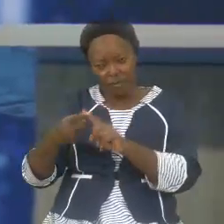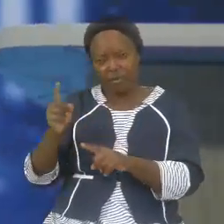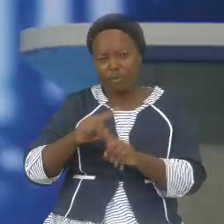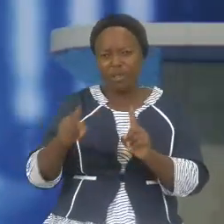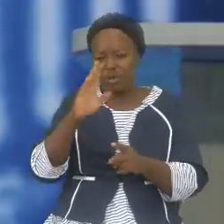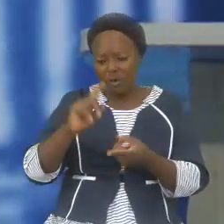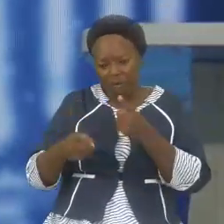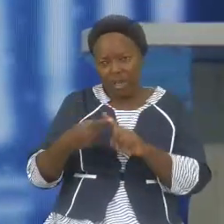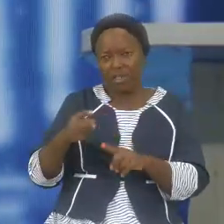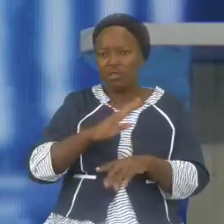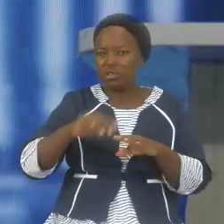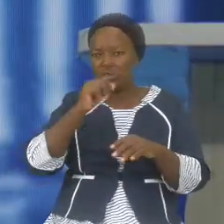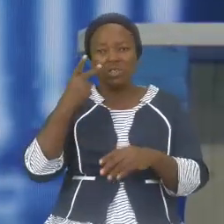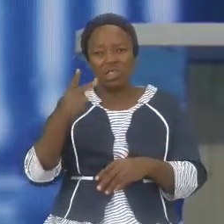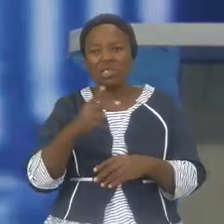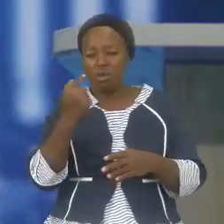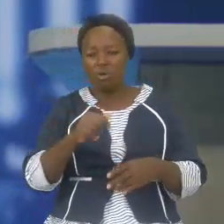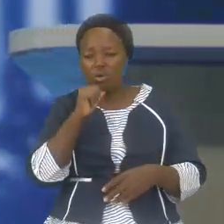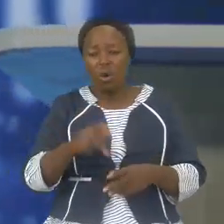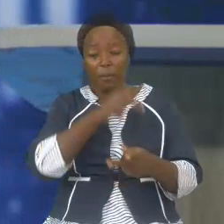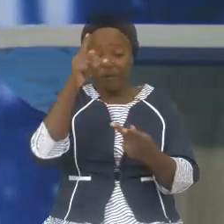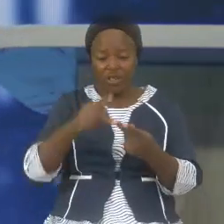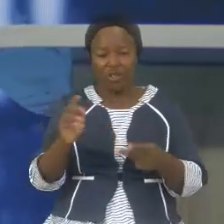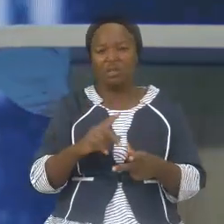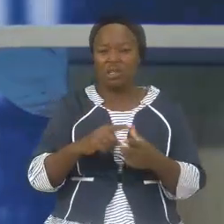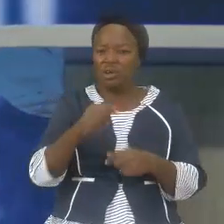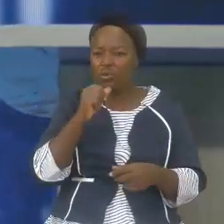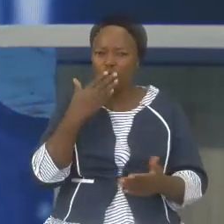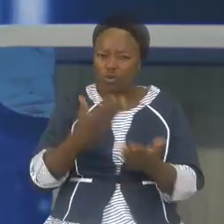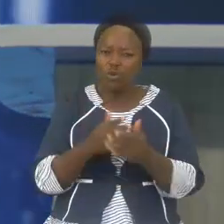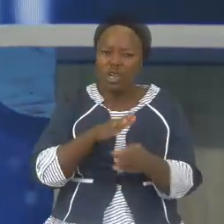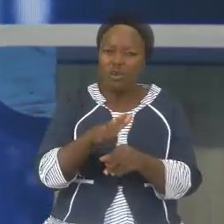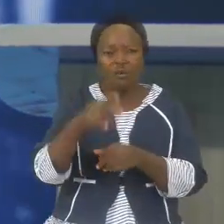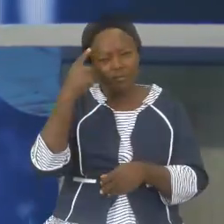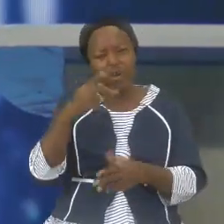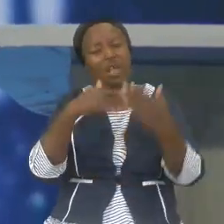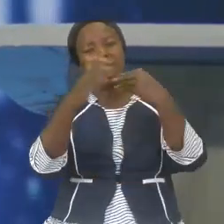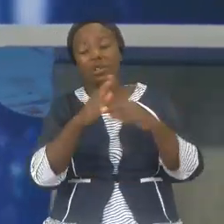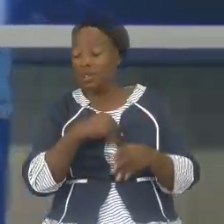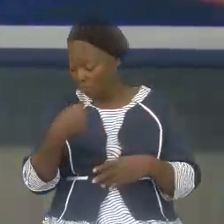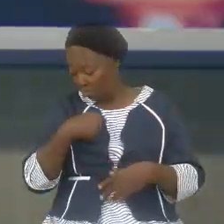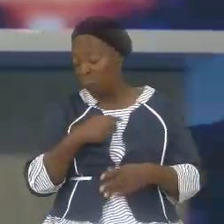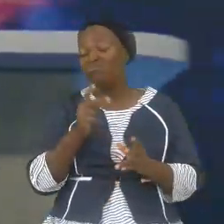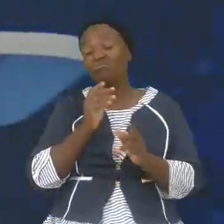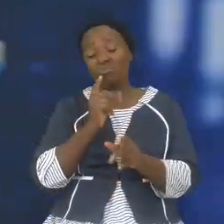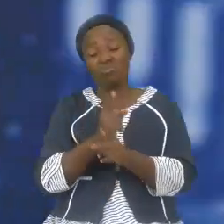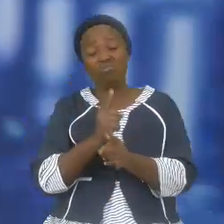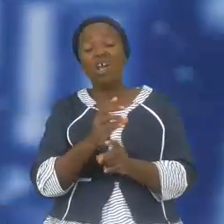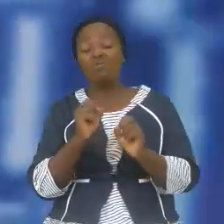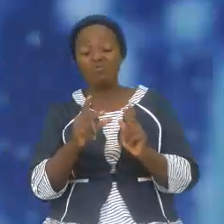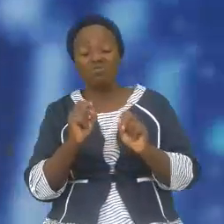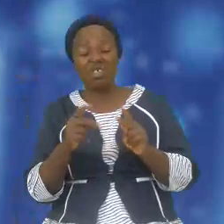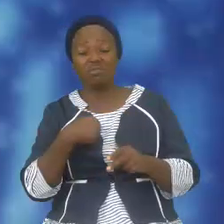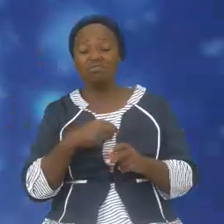neighbors do not see your imperfection. You're not good enough for heaven. I'm all right. You appear all right to your